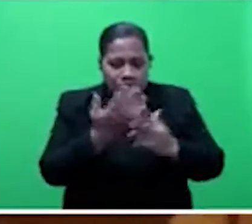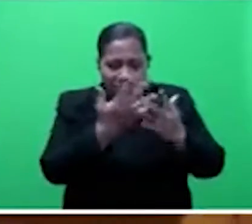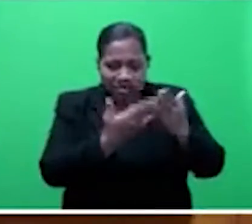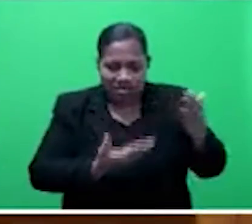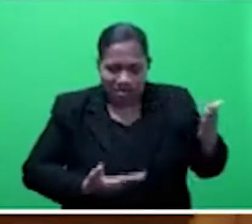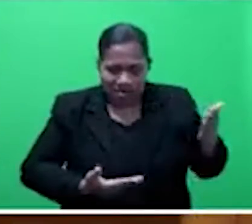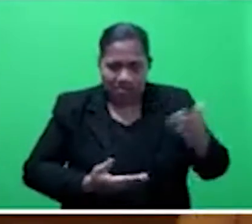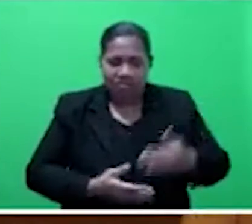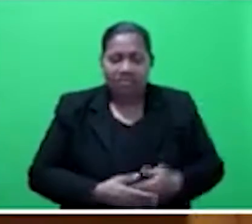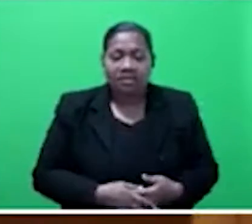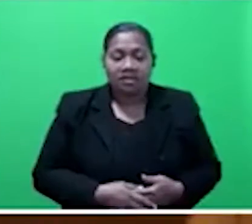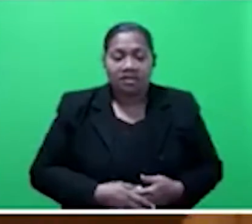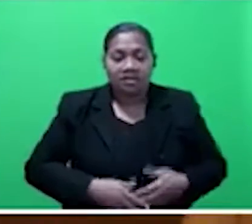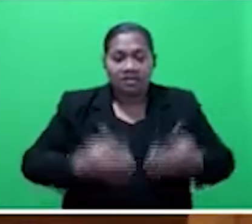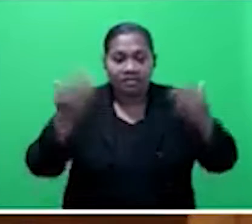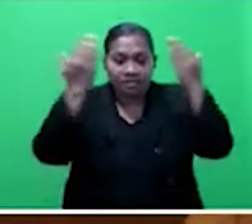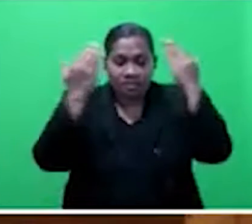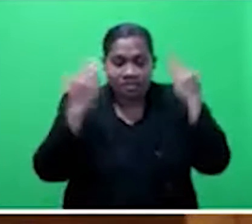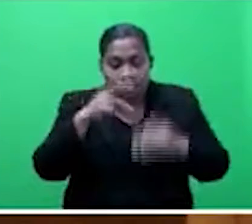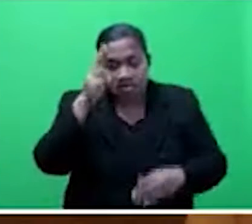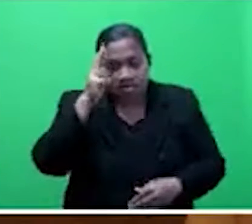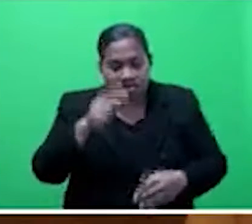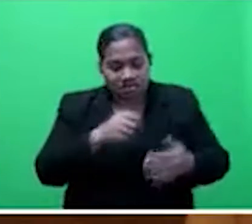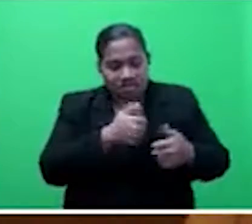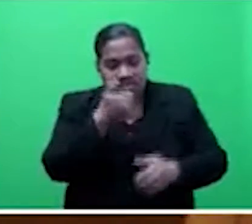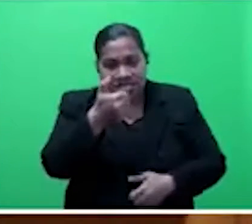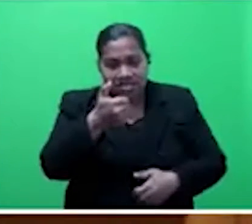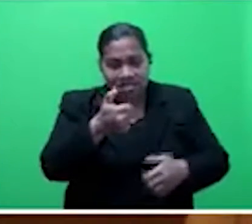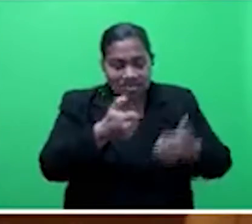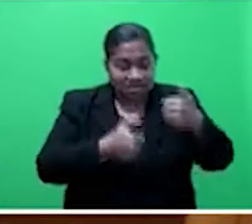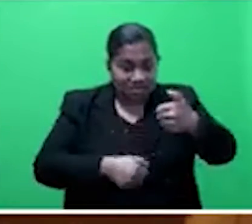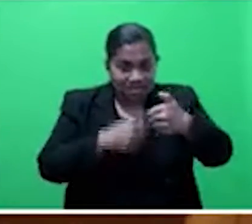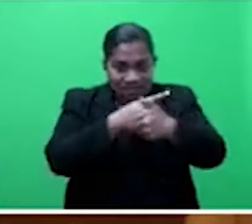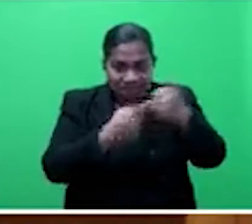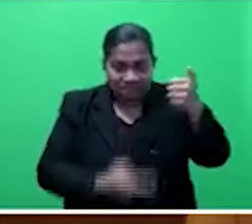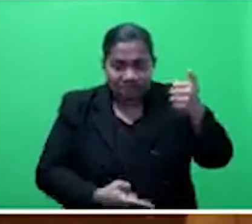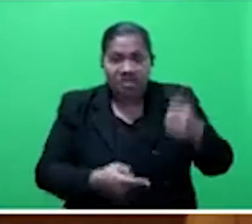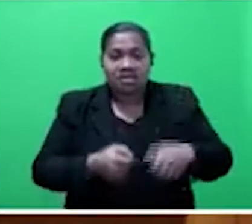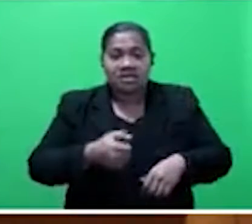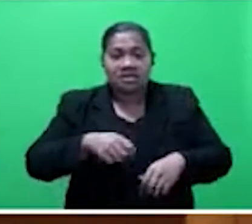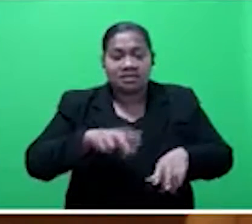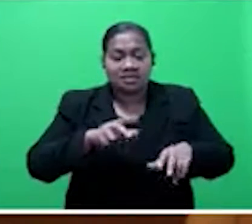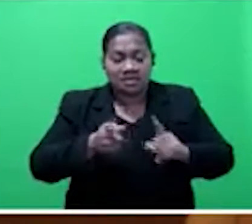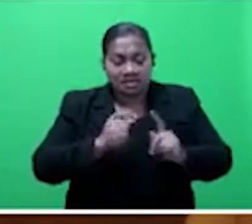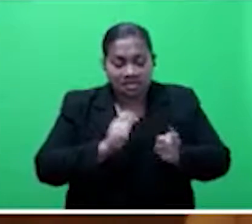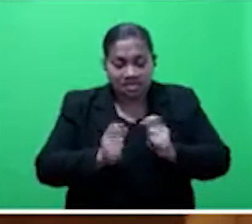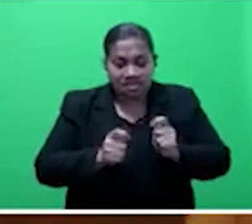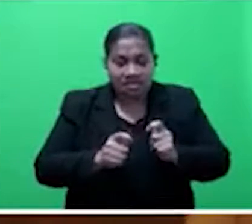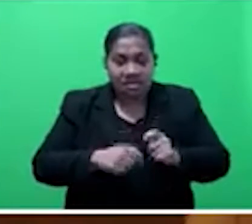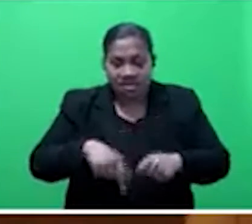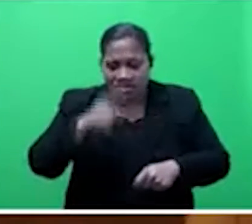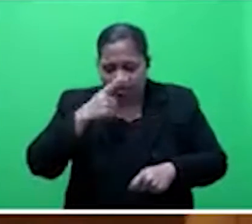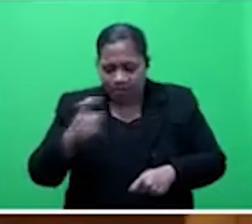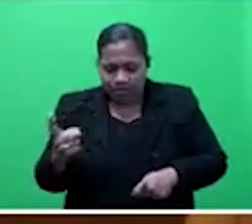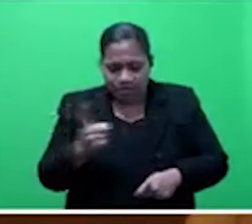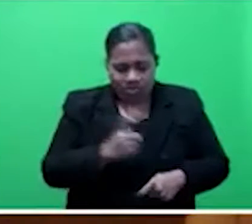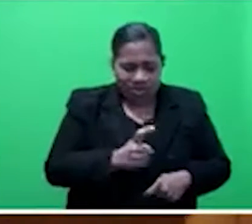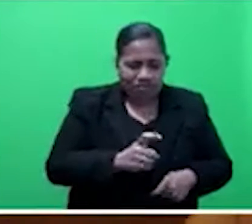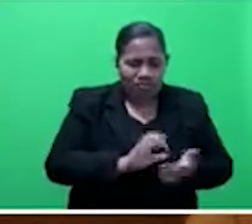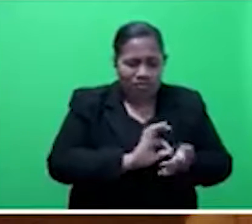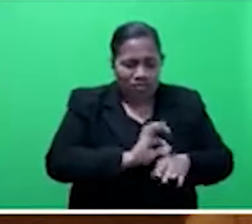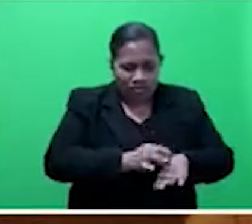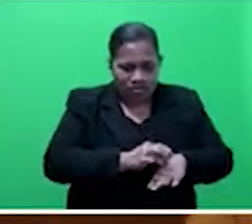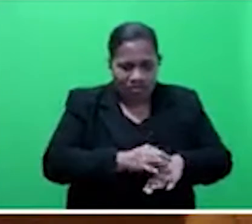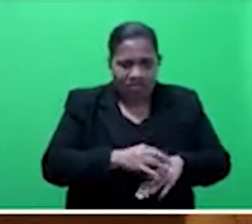Mr. Speaker, sir, these are the 6 common tests that people generally come to health facilities for, and hence the